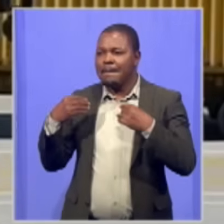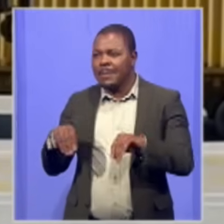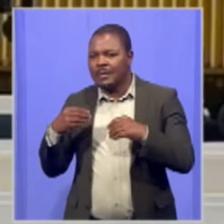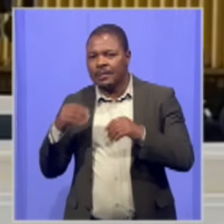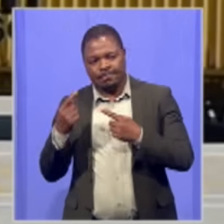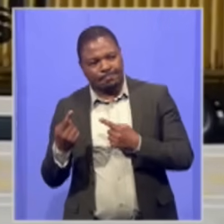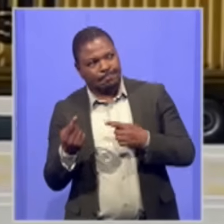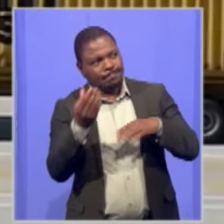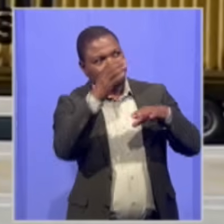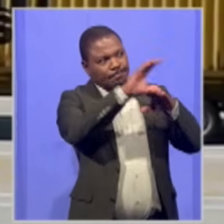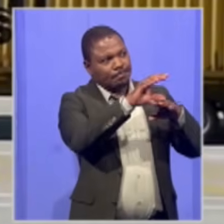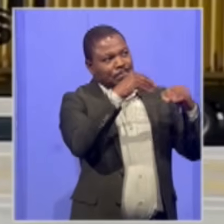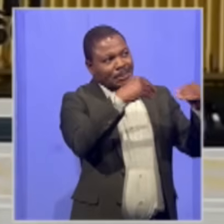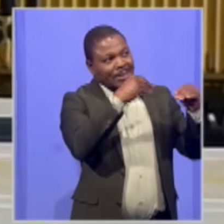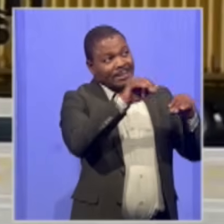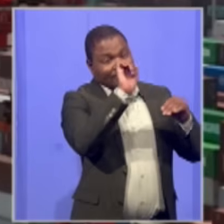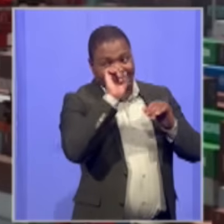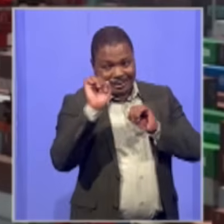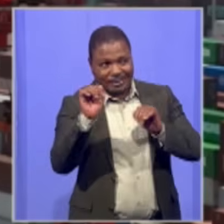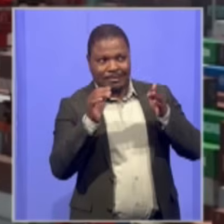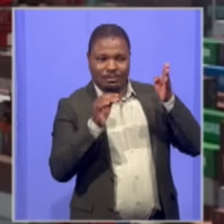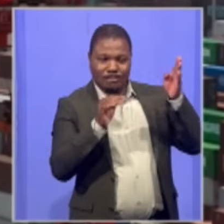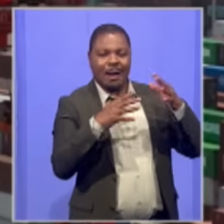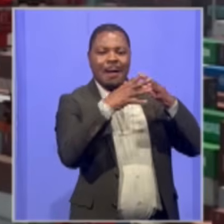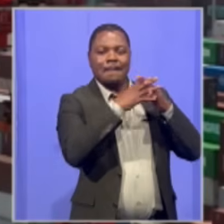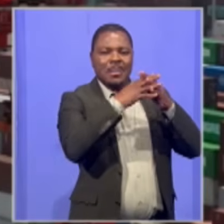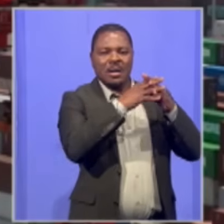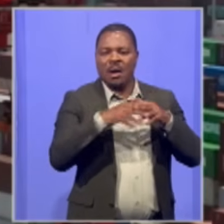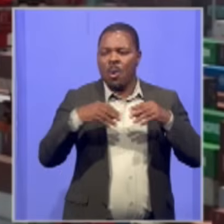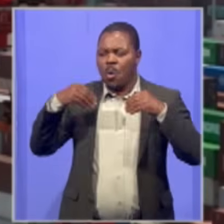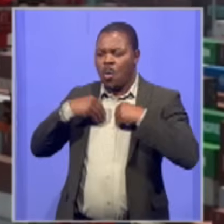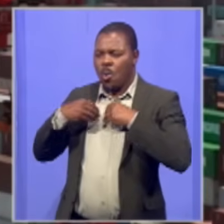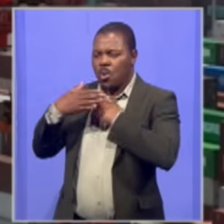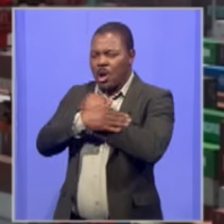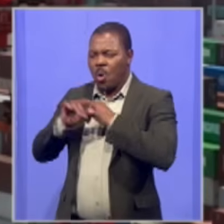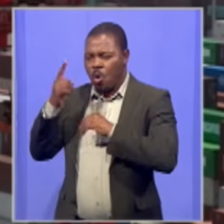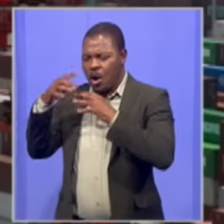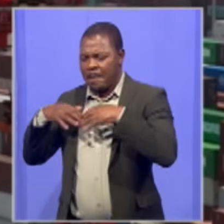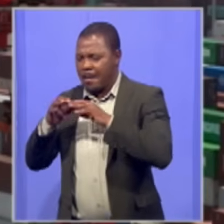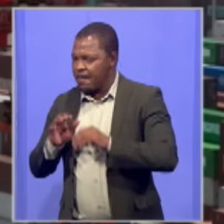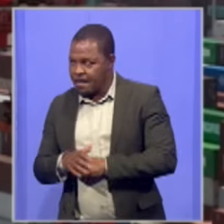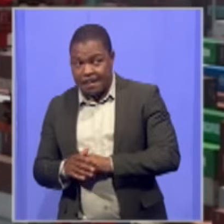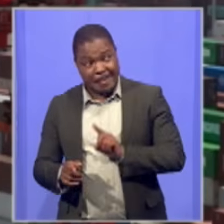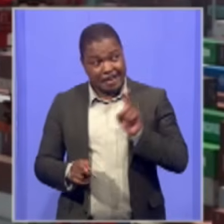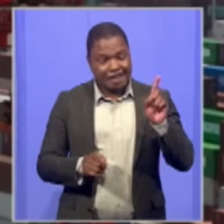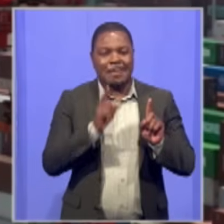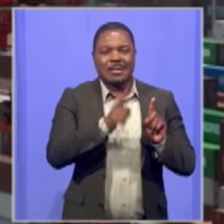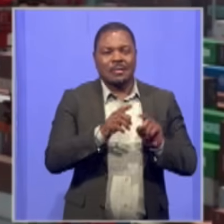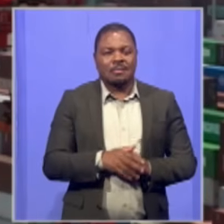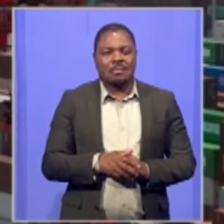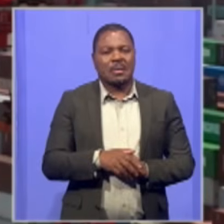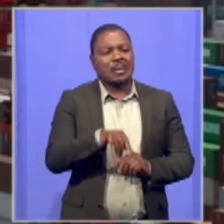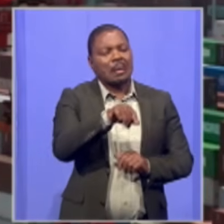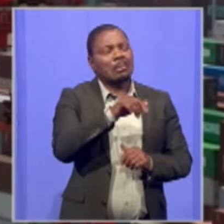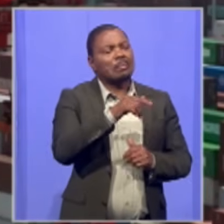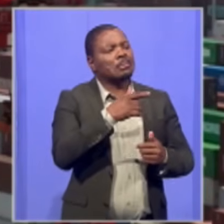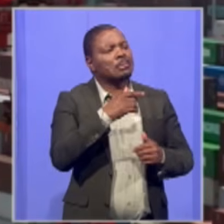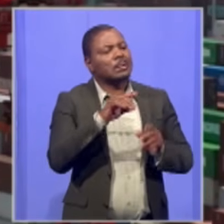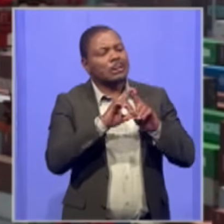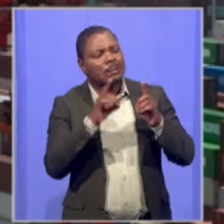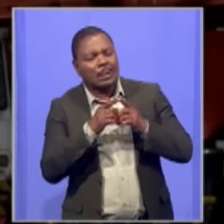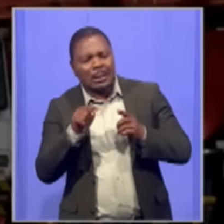kenye matsete Amerika ho ena le ho tsetela dinaheng tsa habo tsona. Lefapha la kgwebisano le phatlaladitse hore le lokela ho tla